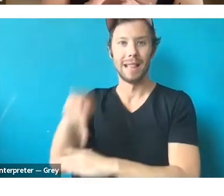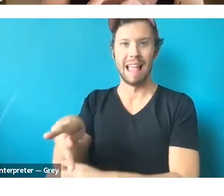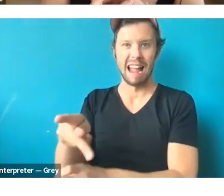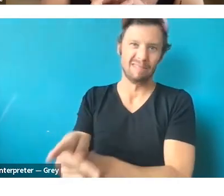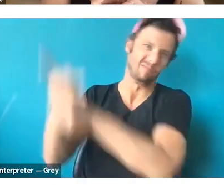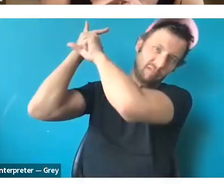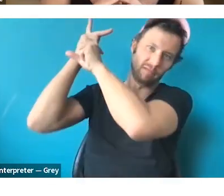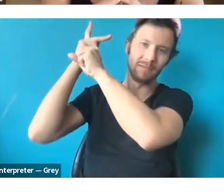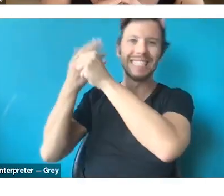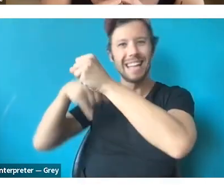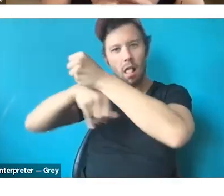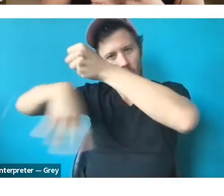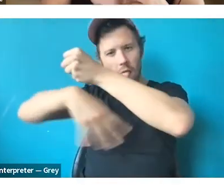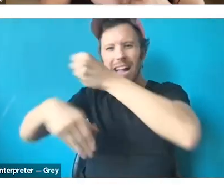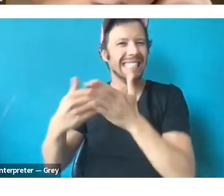And